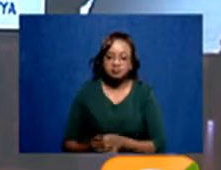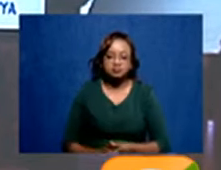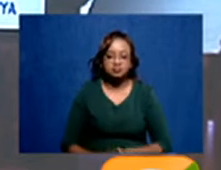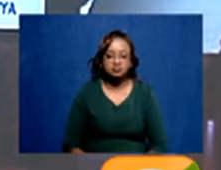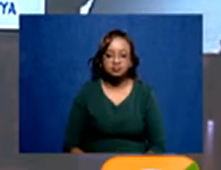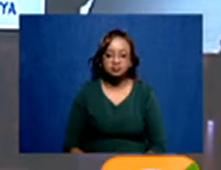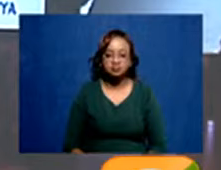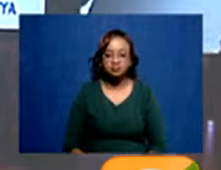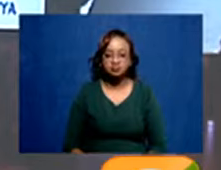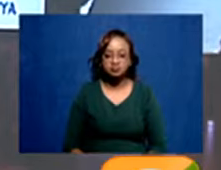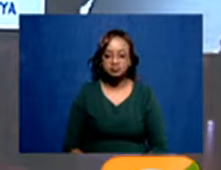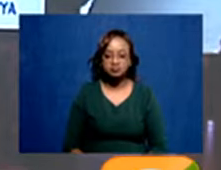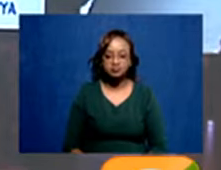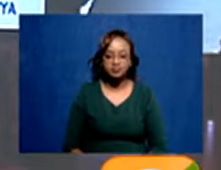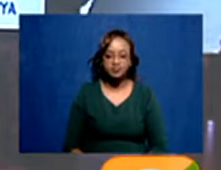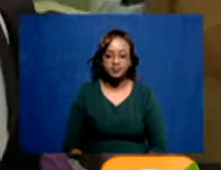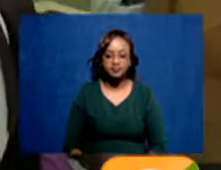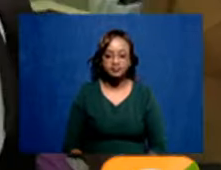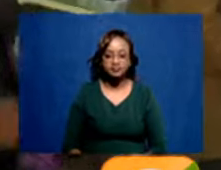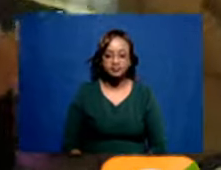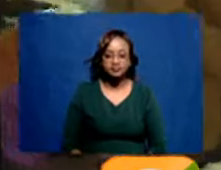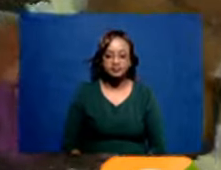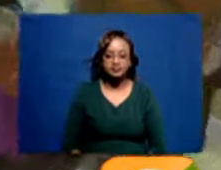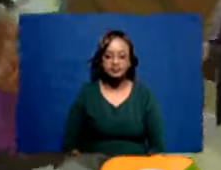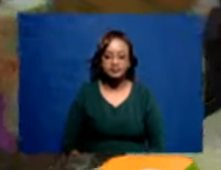29888 via SMS.